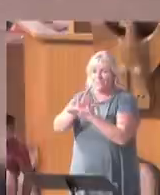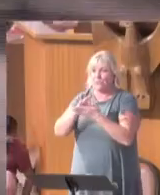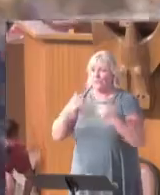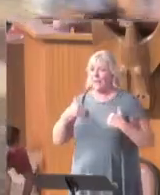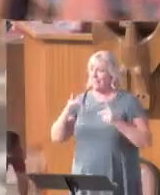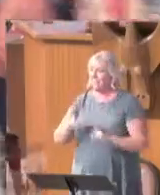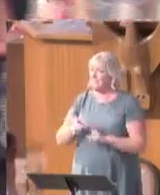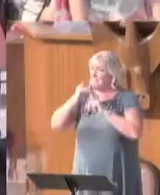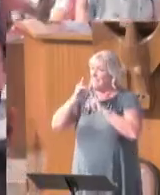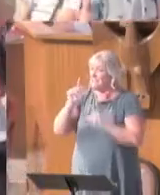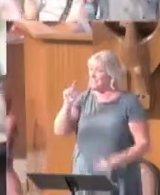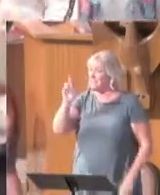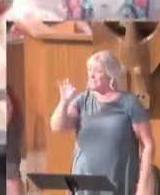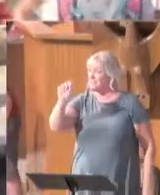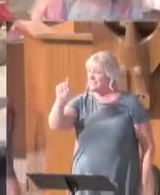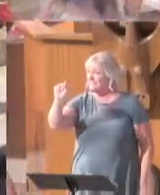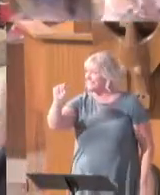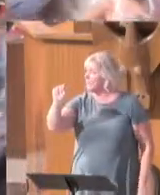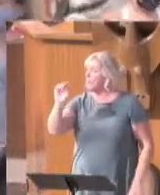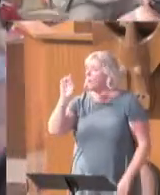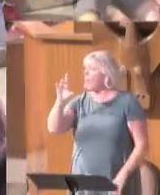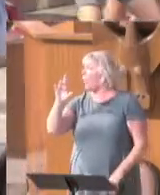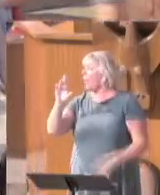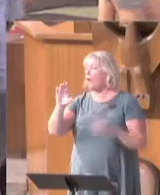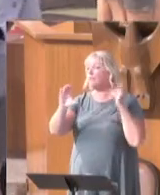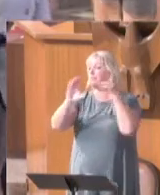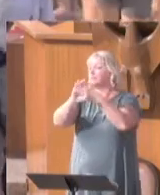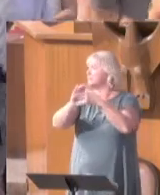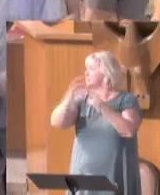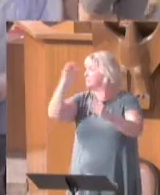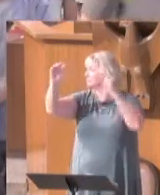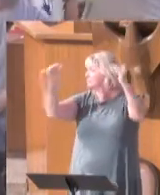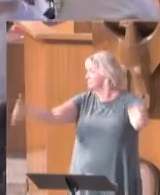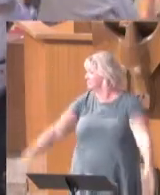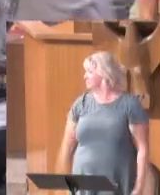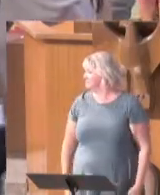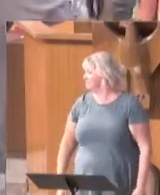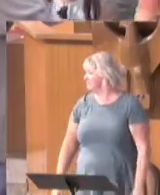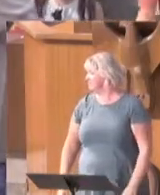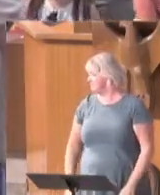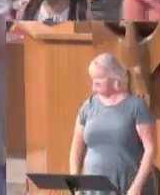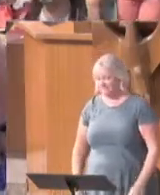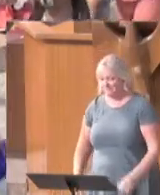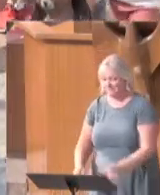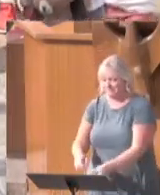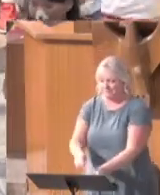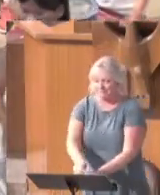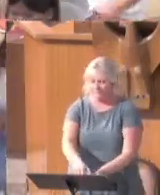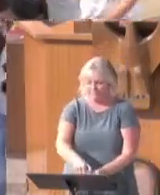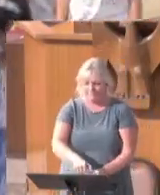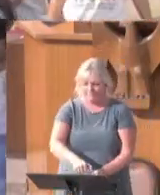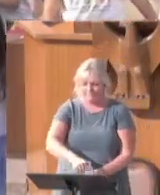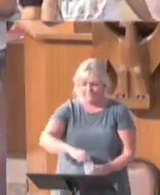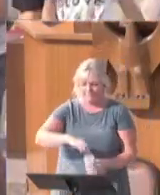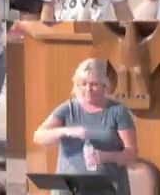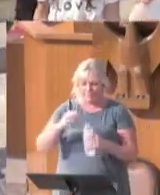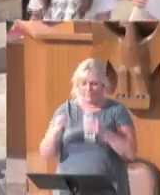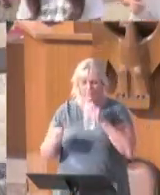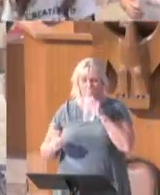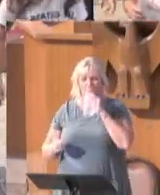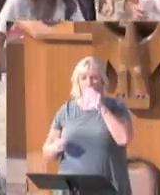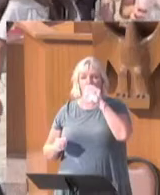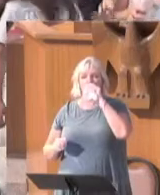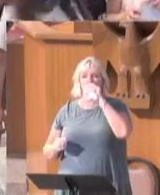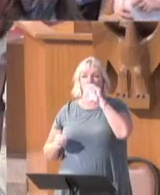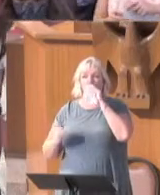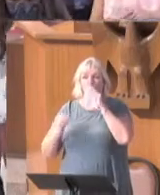for you. Or you can go sit back with your grown-ups if you'd like. And Sunday school teachers, if you would gather over